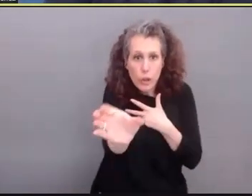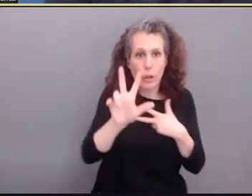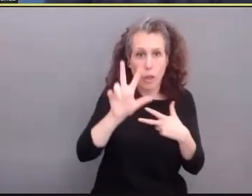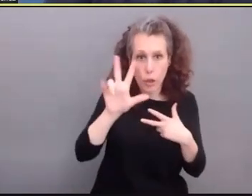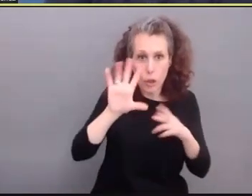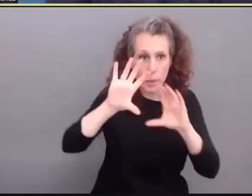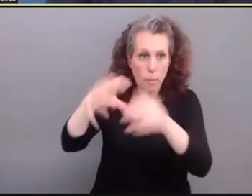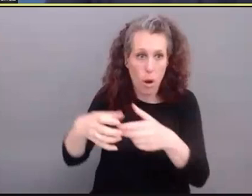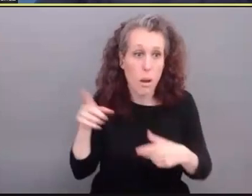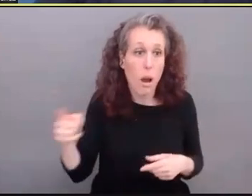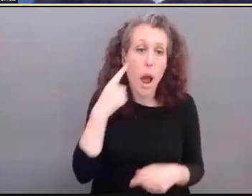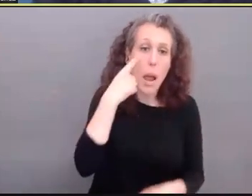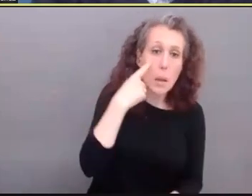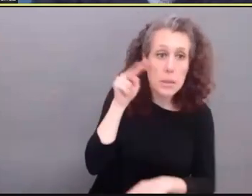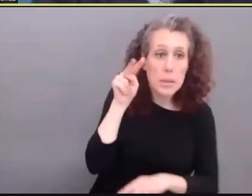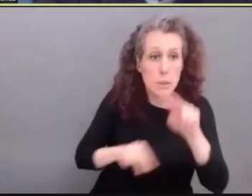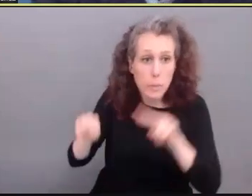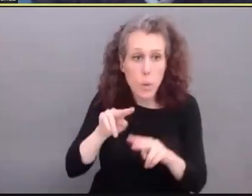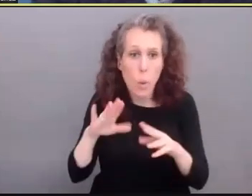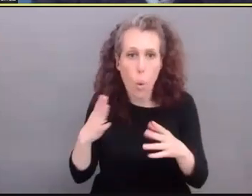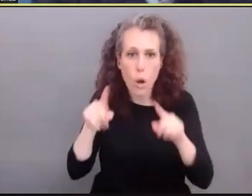inspection or a certification assessment.